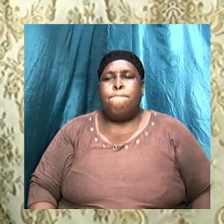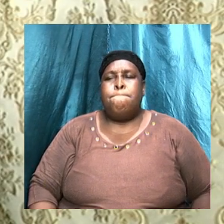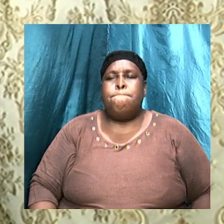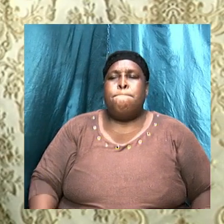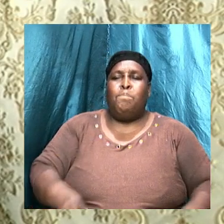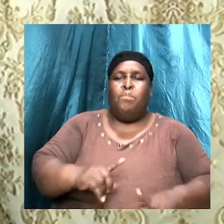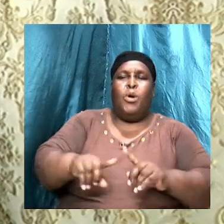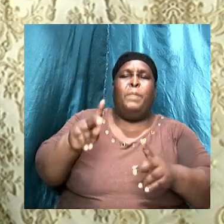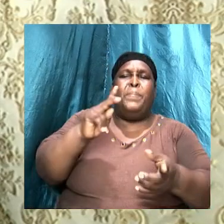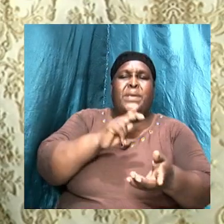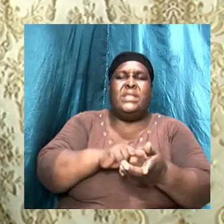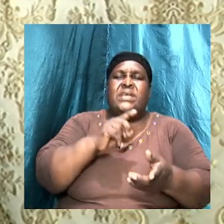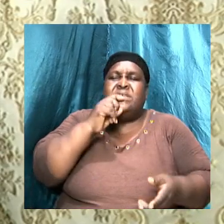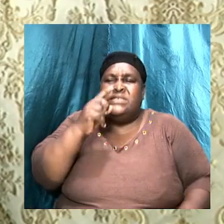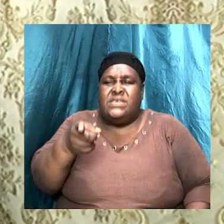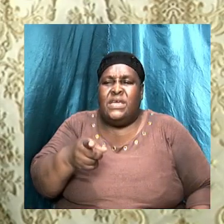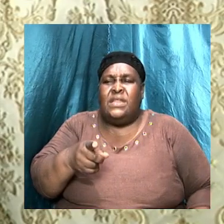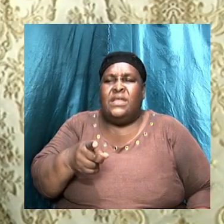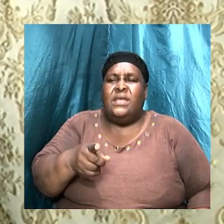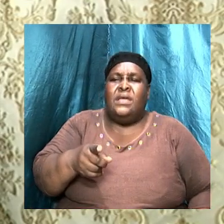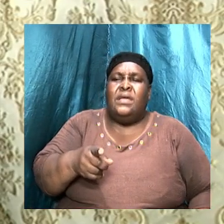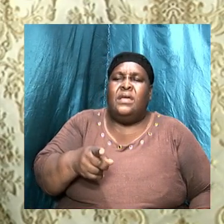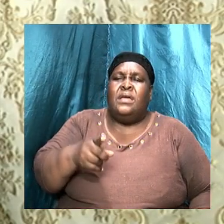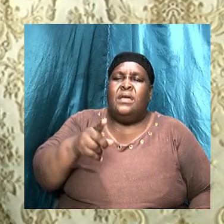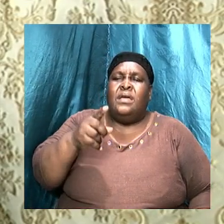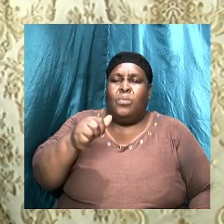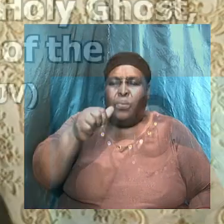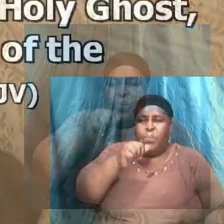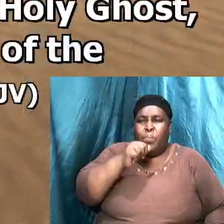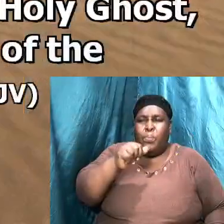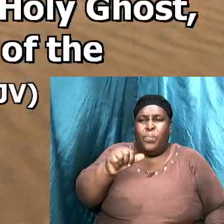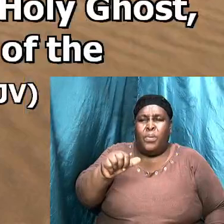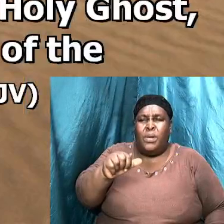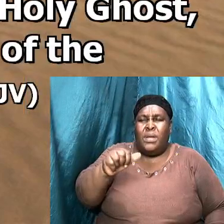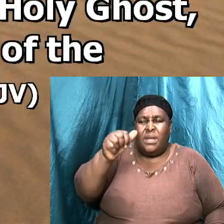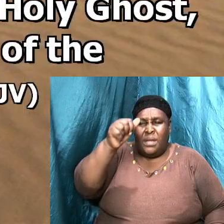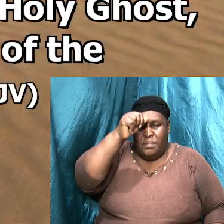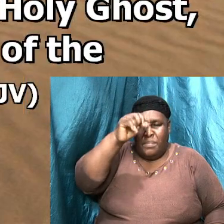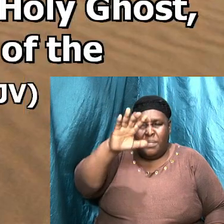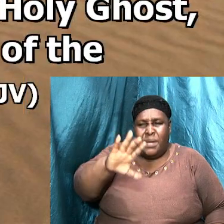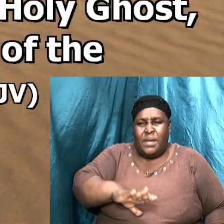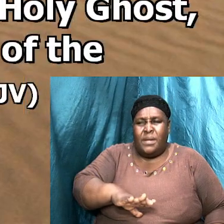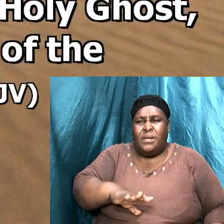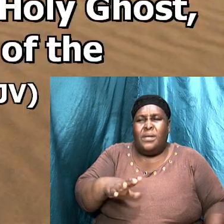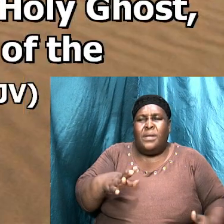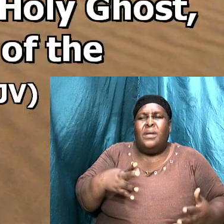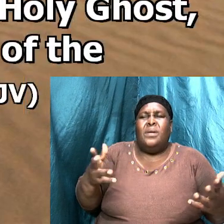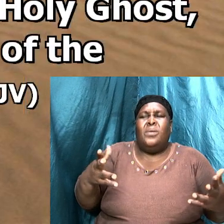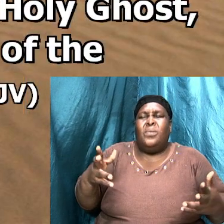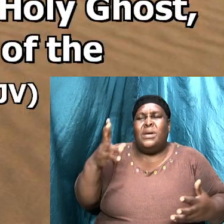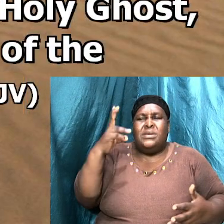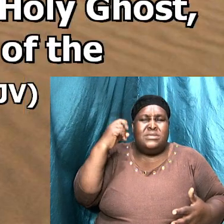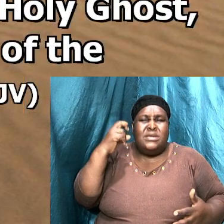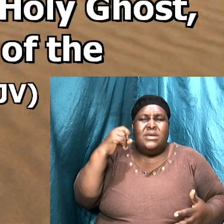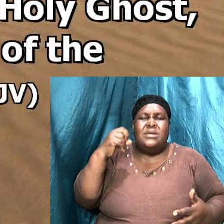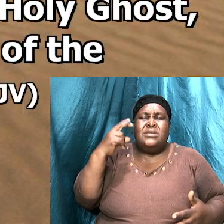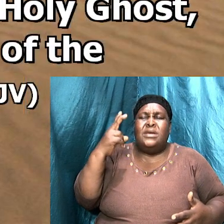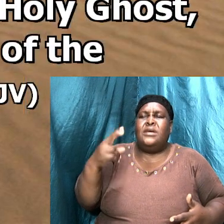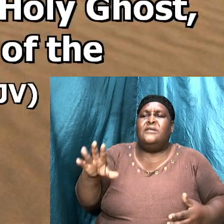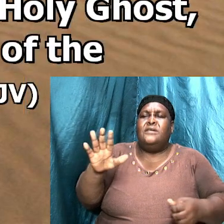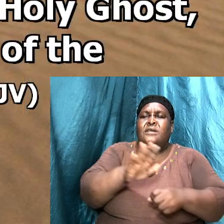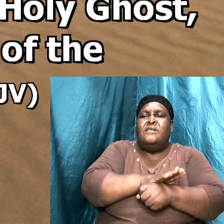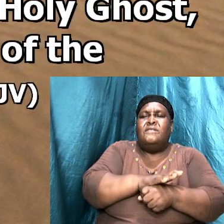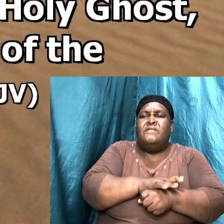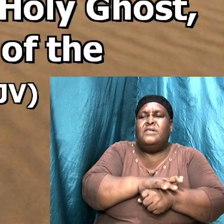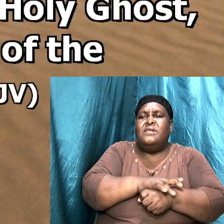But Peter said, Ananias, why hath Satan filled thine heart to lie to the Holy